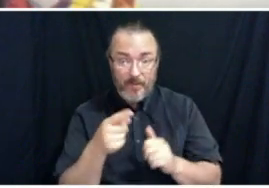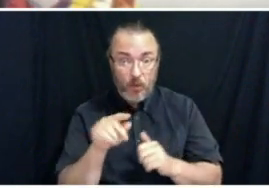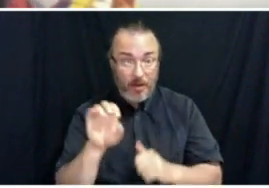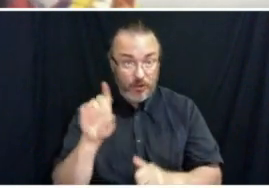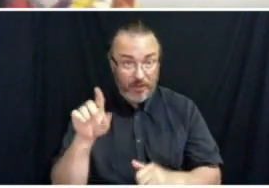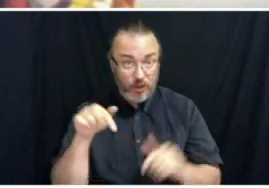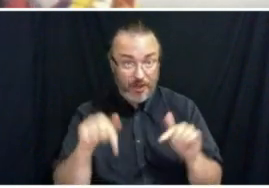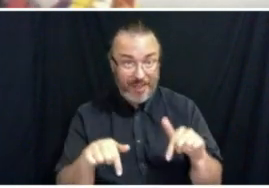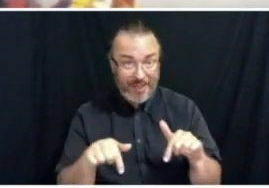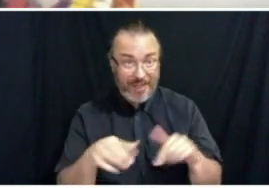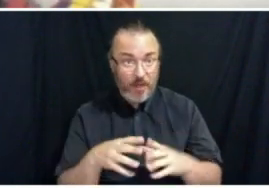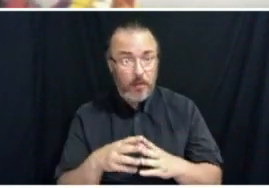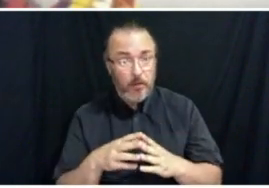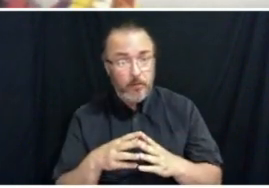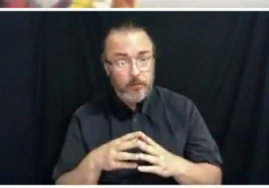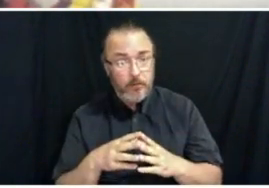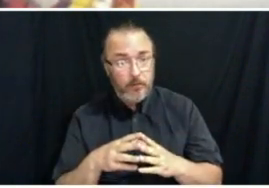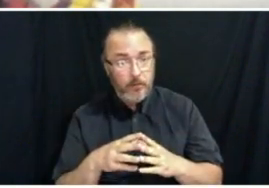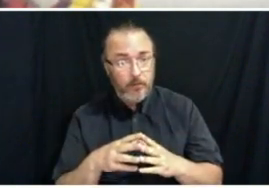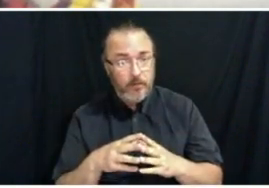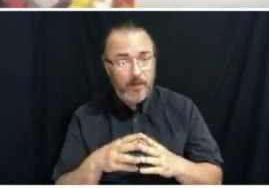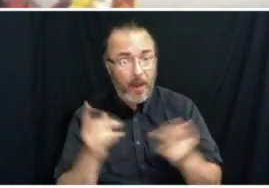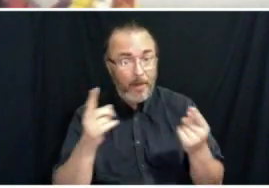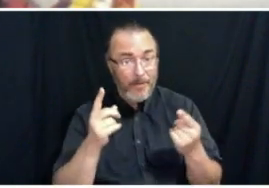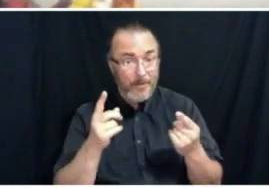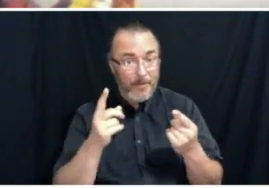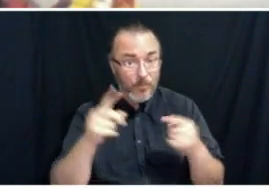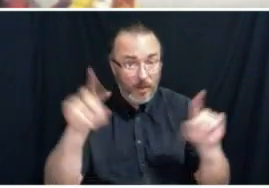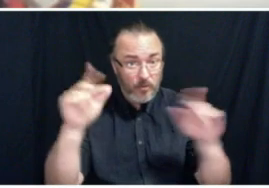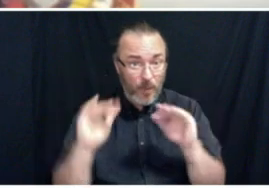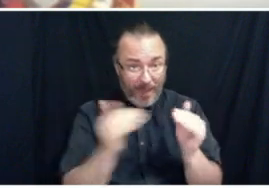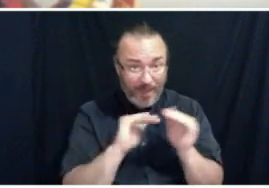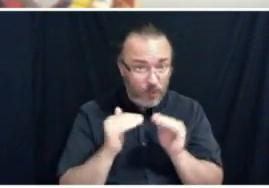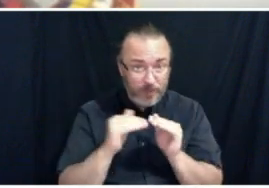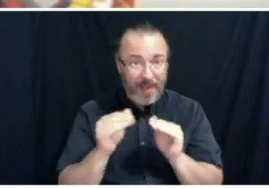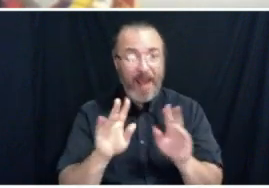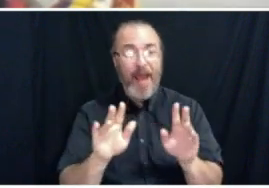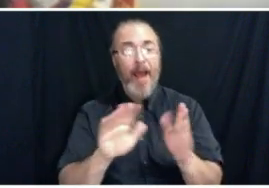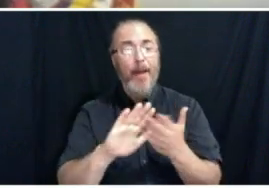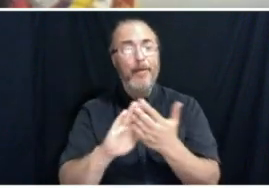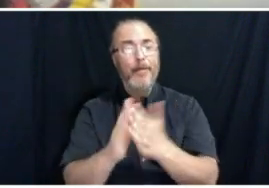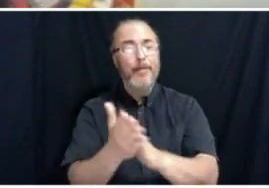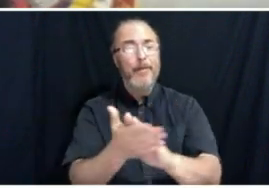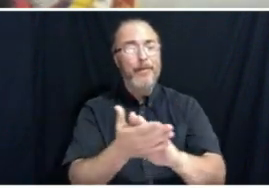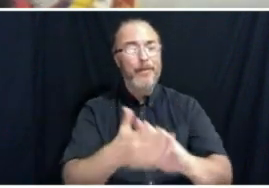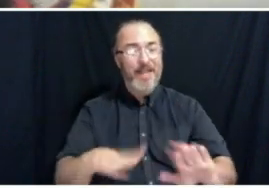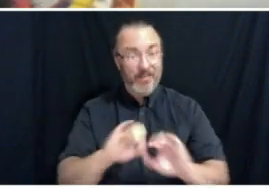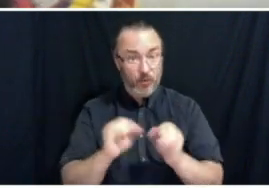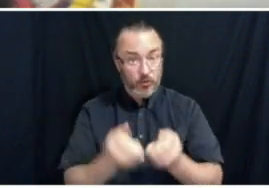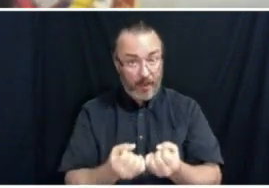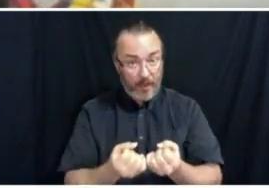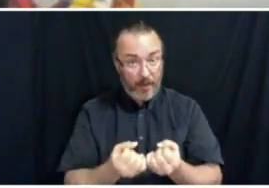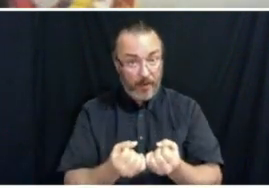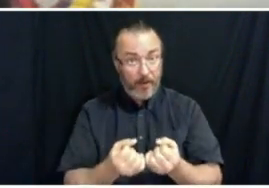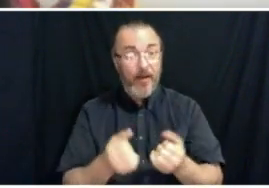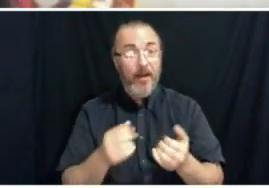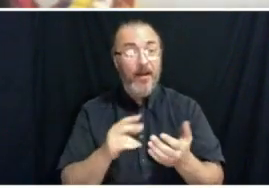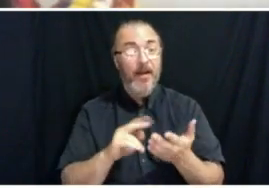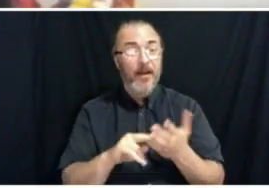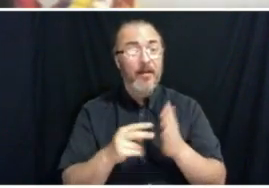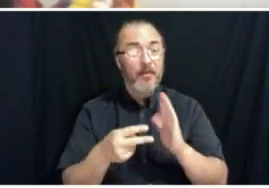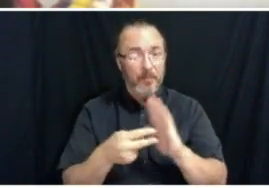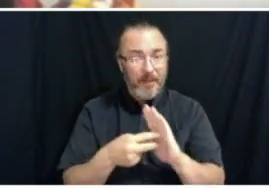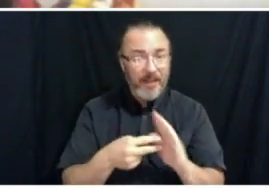to achieve prosperous, equitable, and peaceful society is in the urban and rural area. For